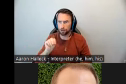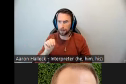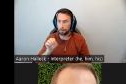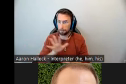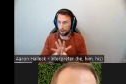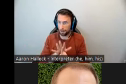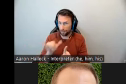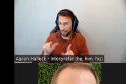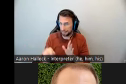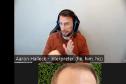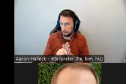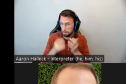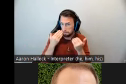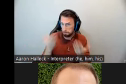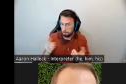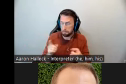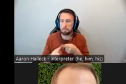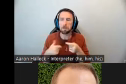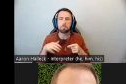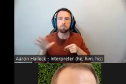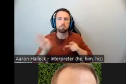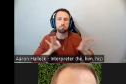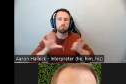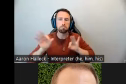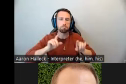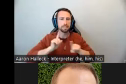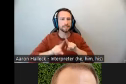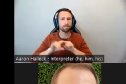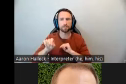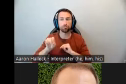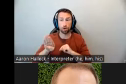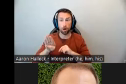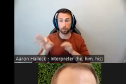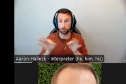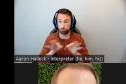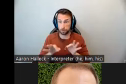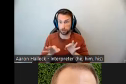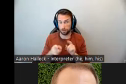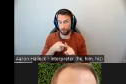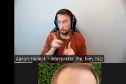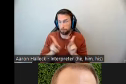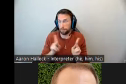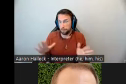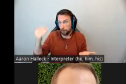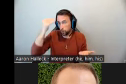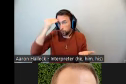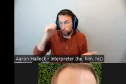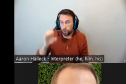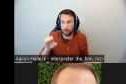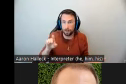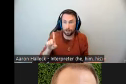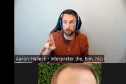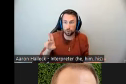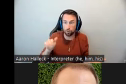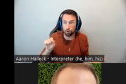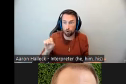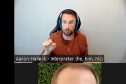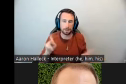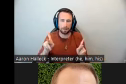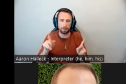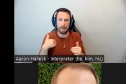together job descriptions from everybody I knew in EDUCAUSE to who had someone in a role like this. And the